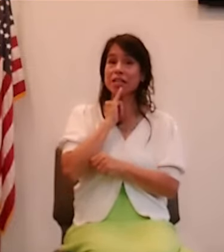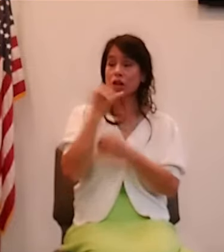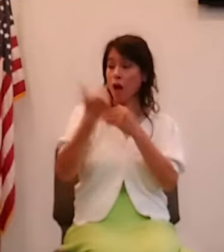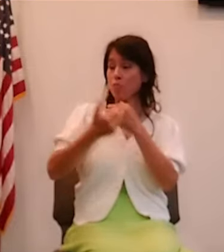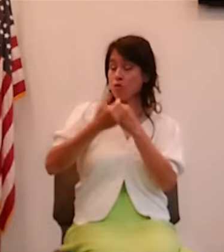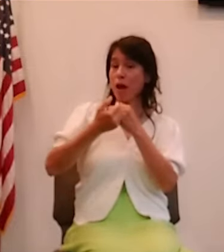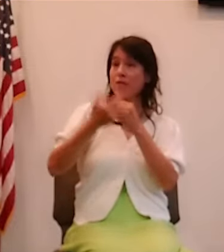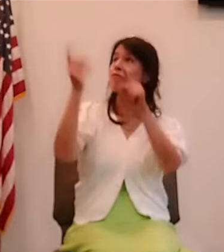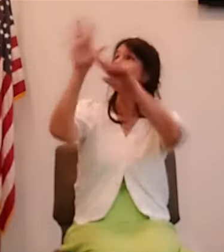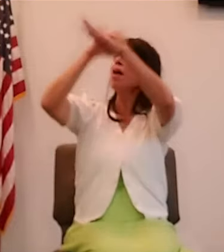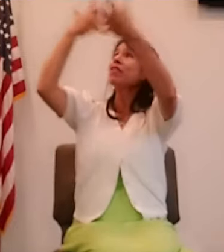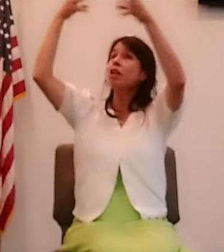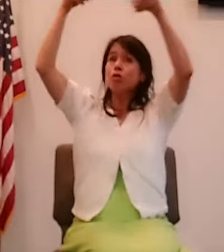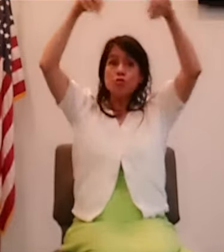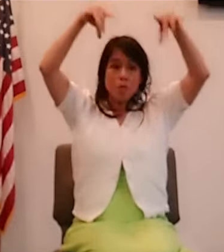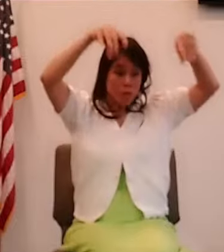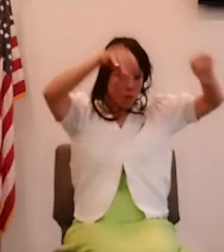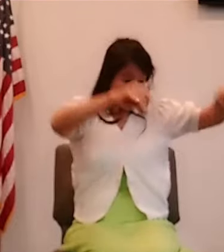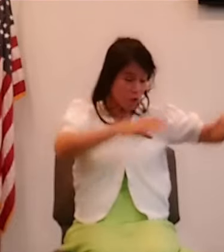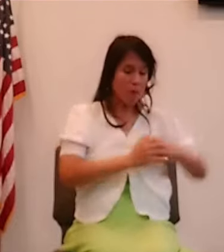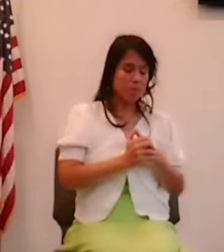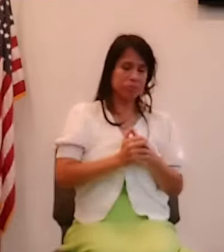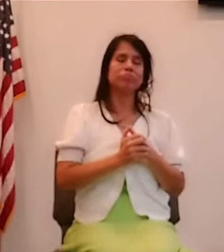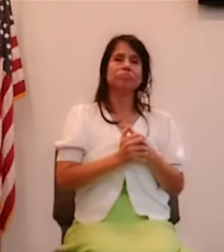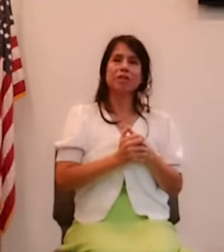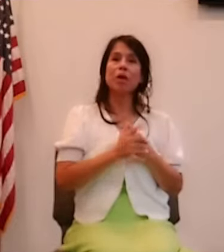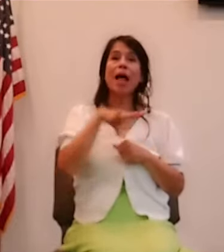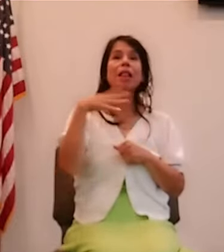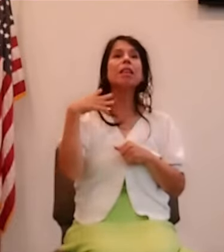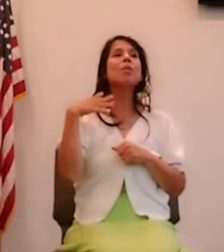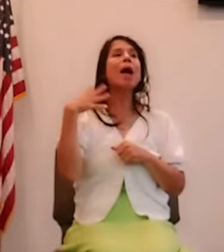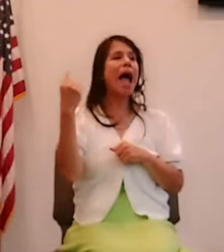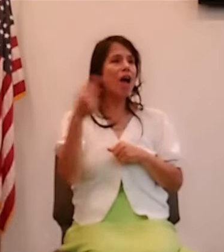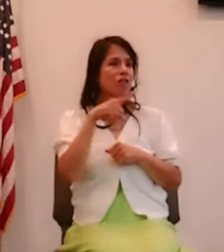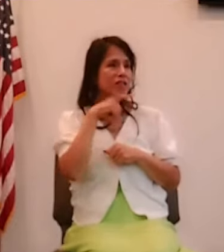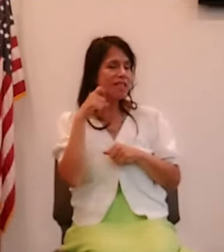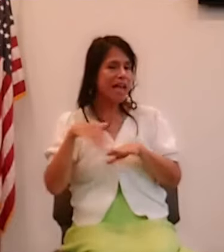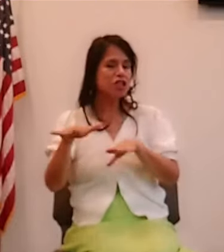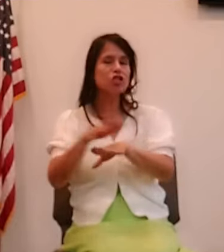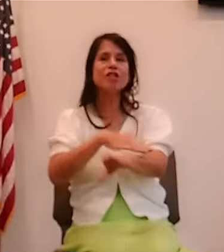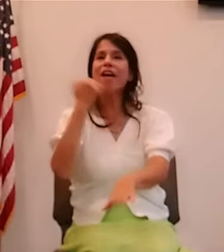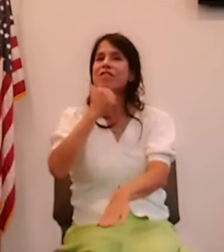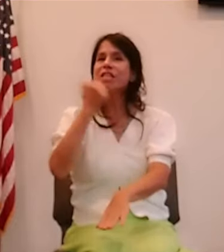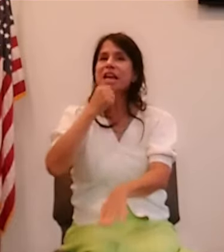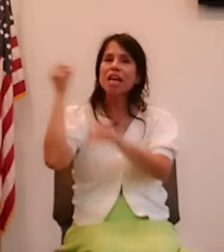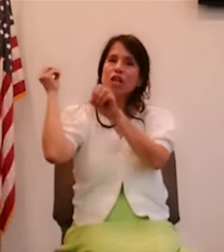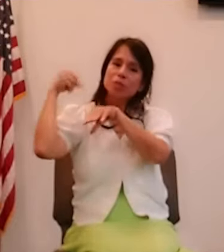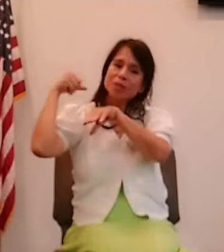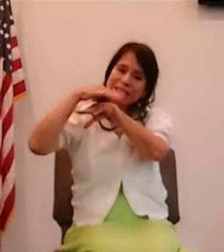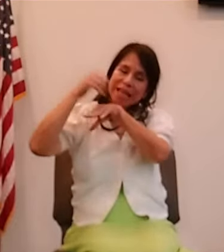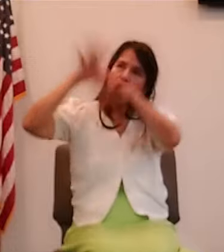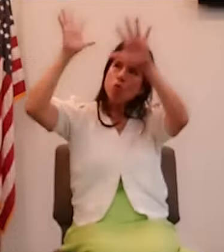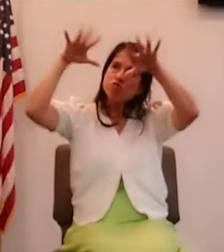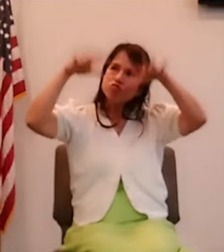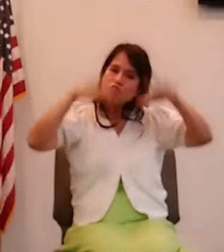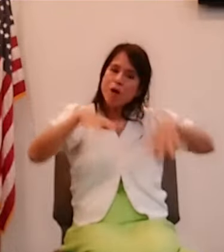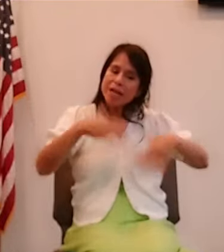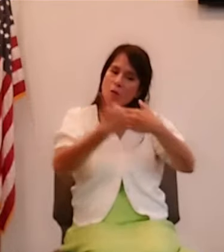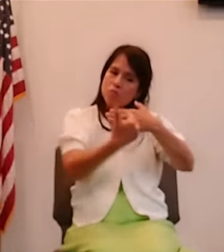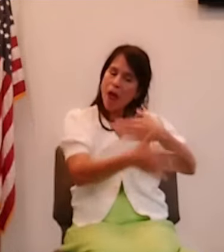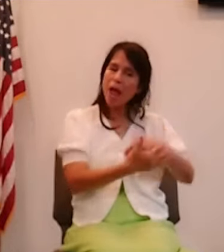heaven. They're out in the desert. There's no food. God, every day, would rain down bread from heaven. That is this It was